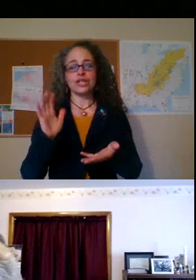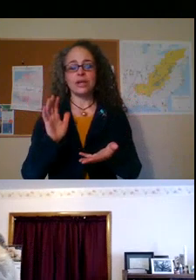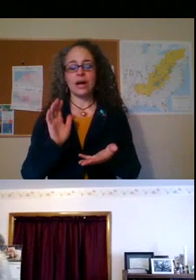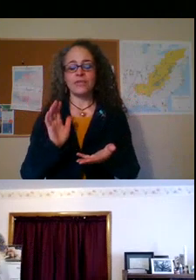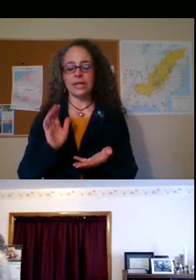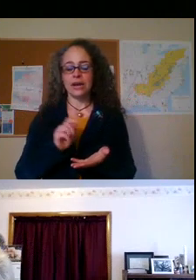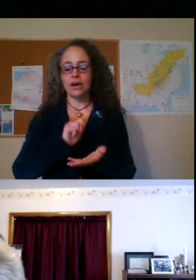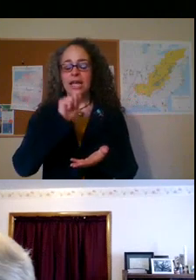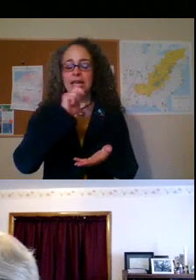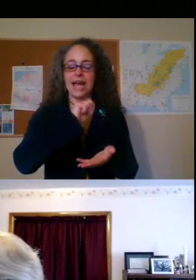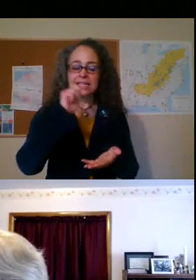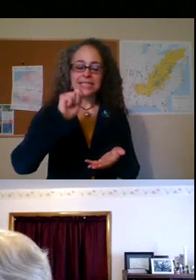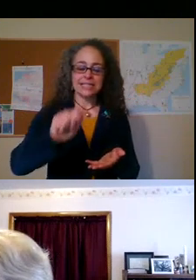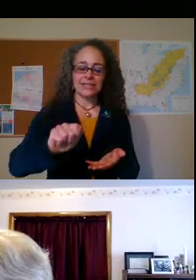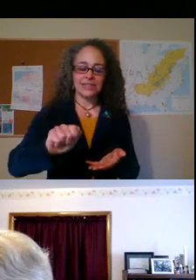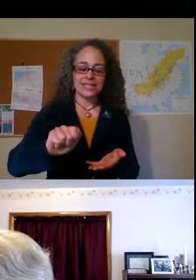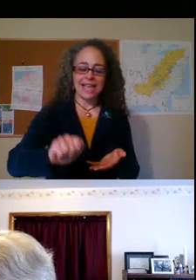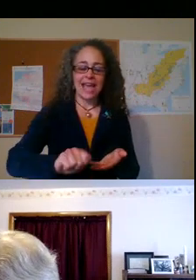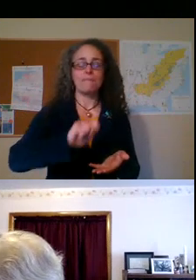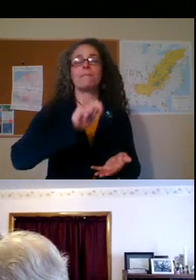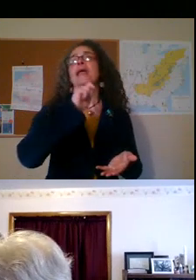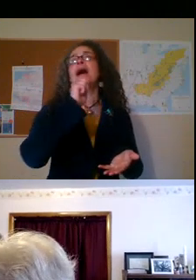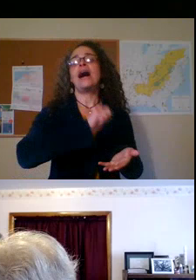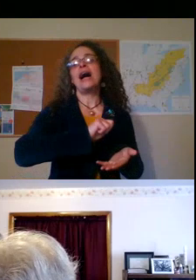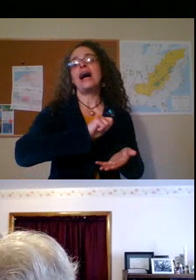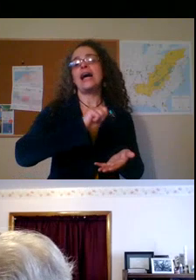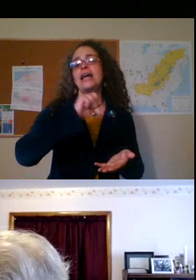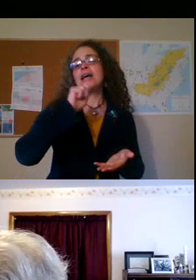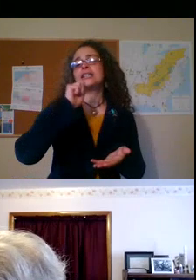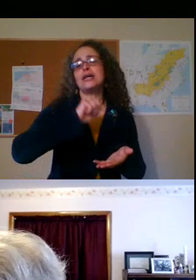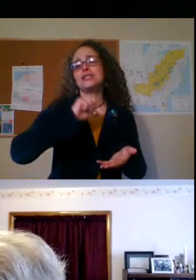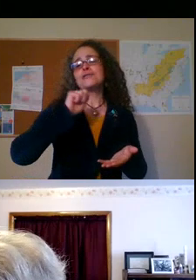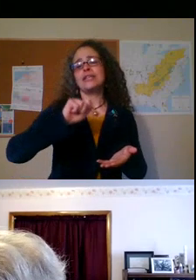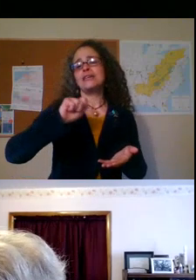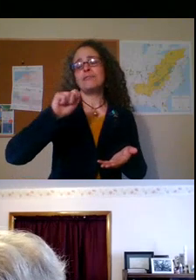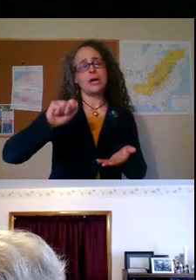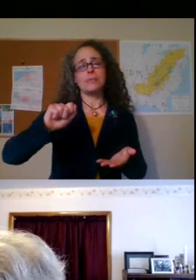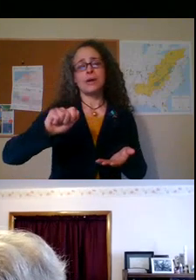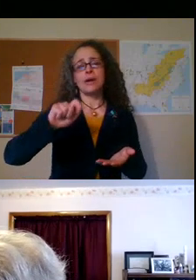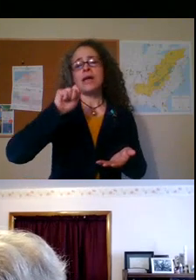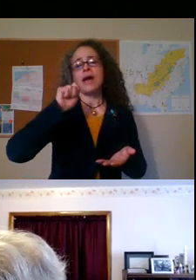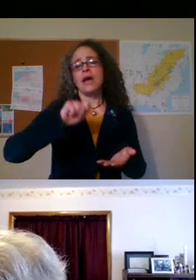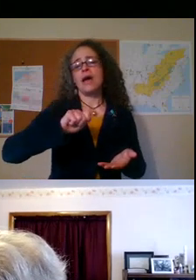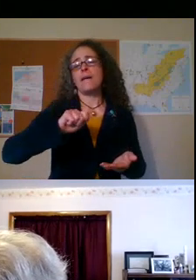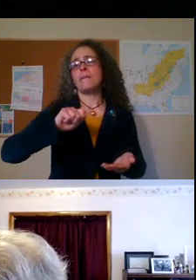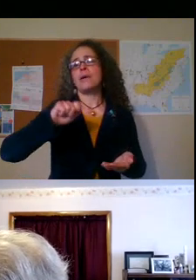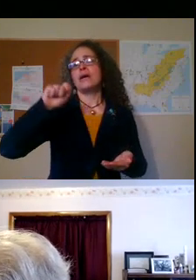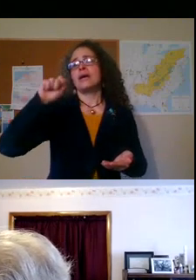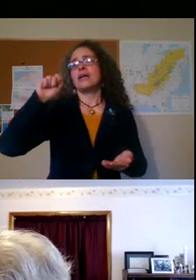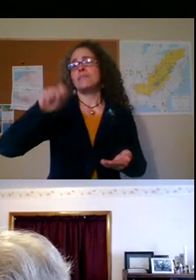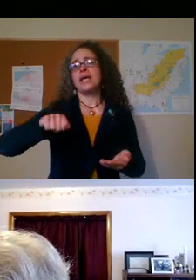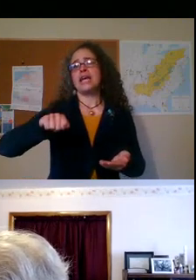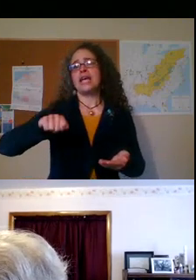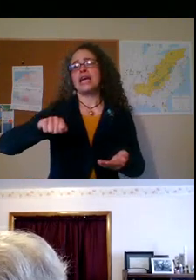written portion of the letter, it has to say, I, Dr. Philippe Palmer,